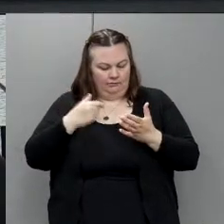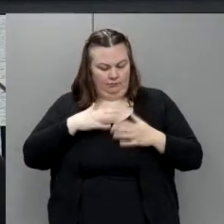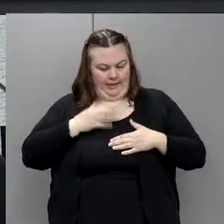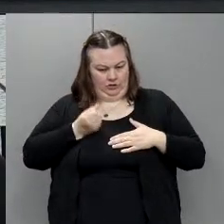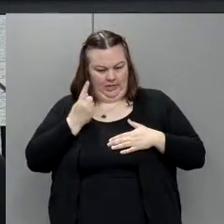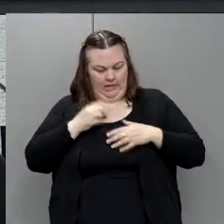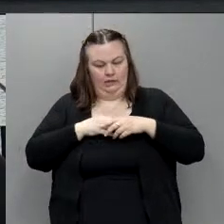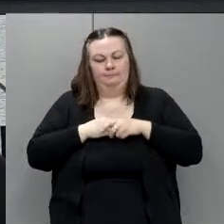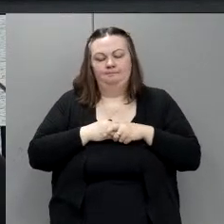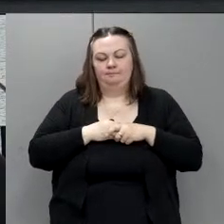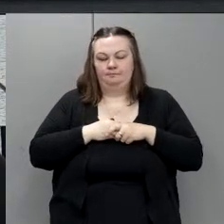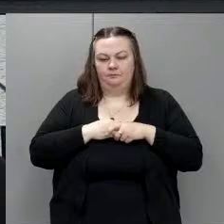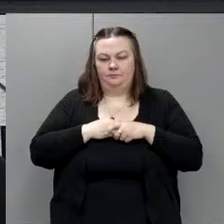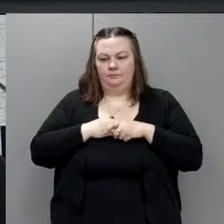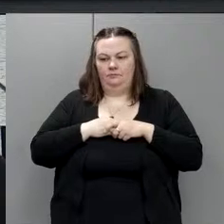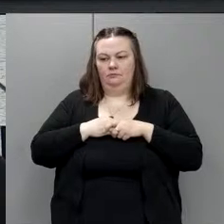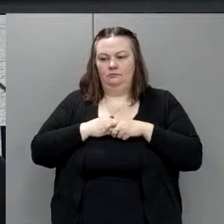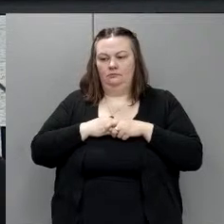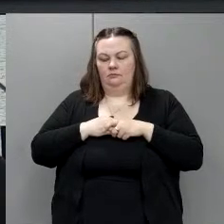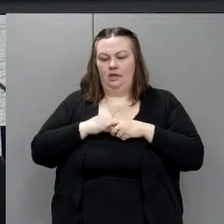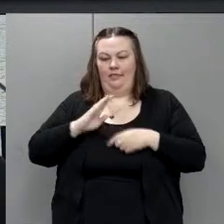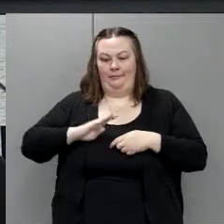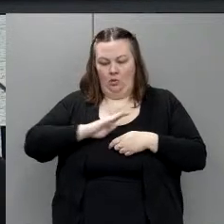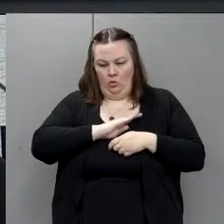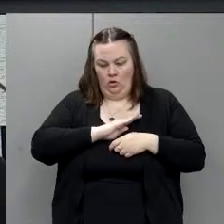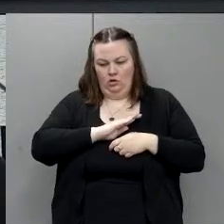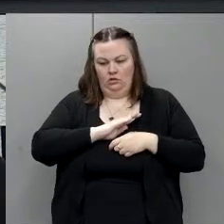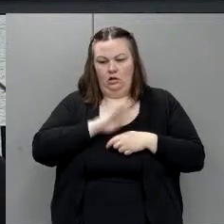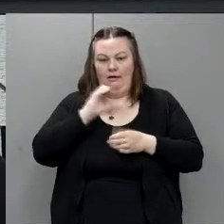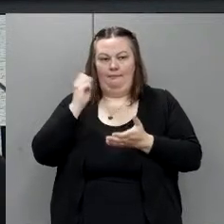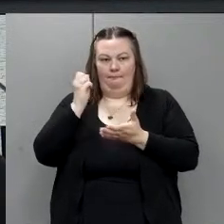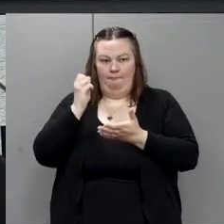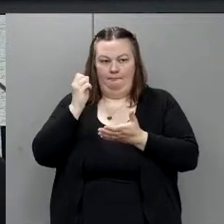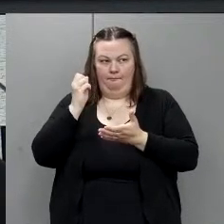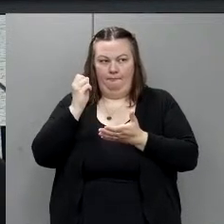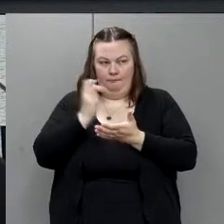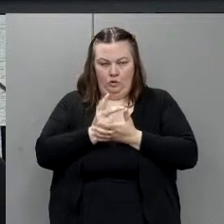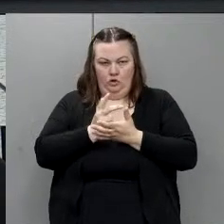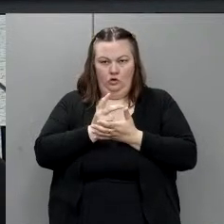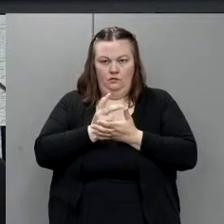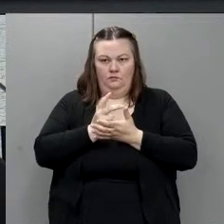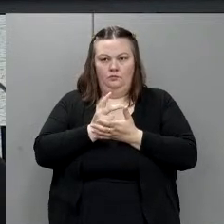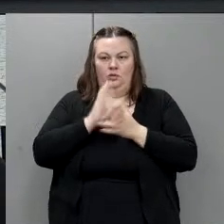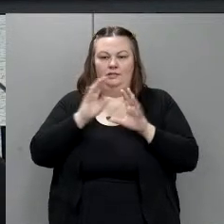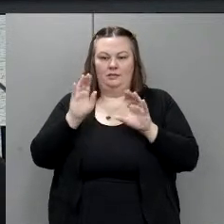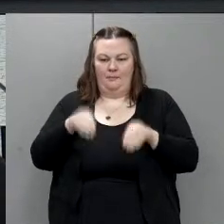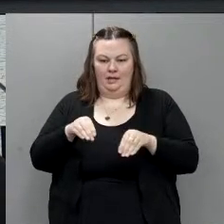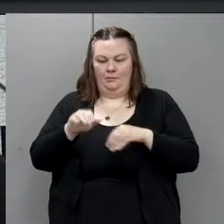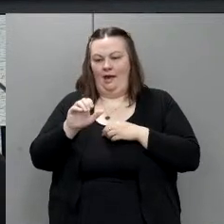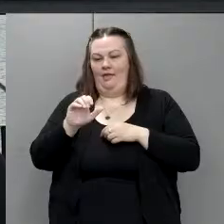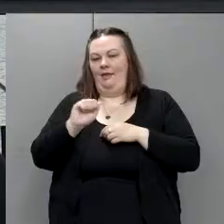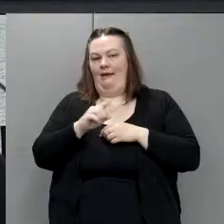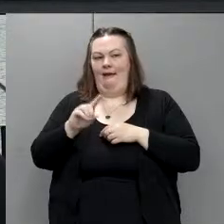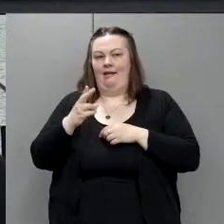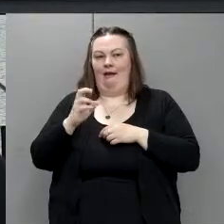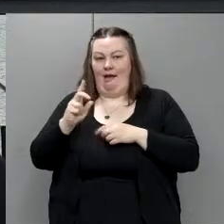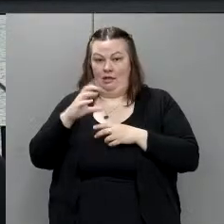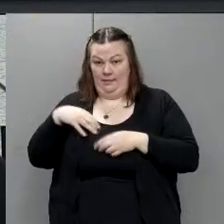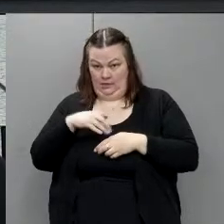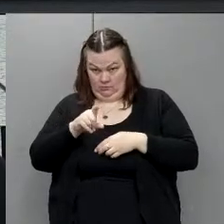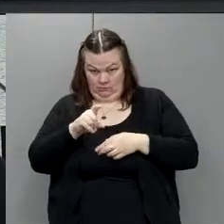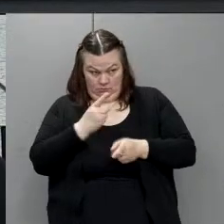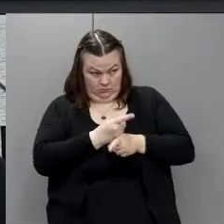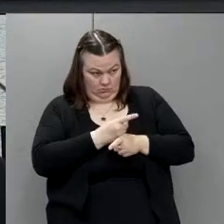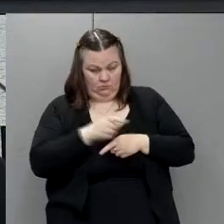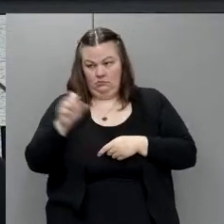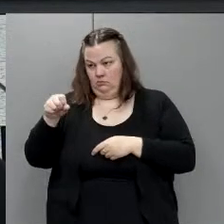is that's been put forth is the board approve what was submitted by the ad hoc committee.